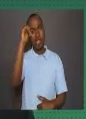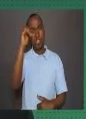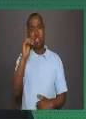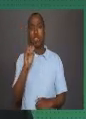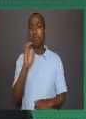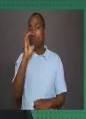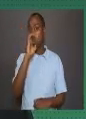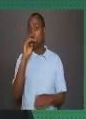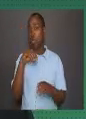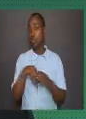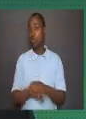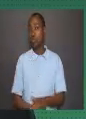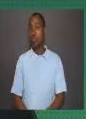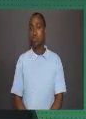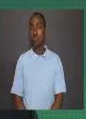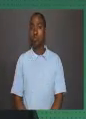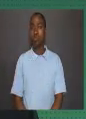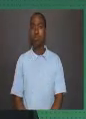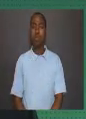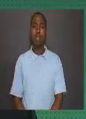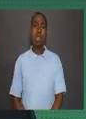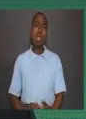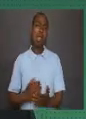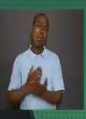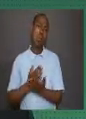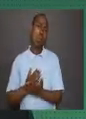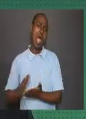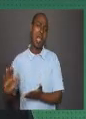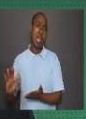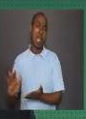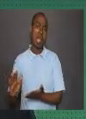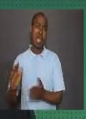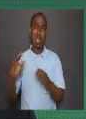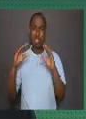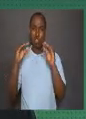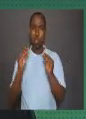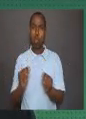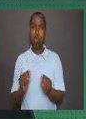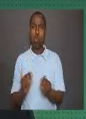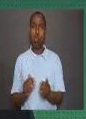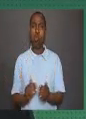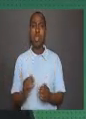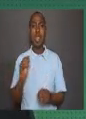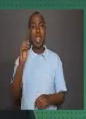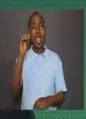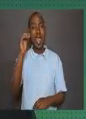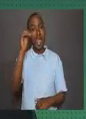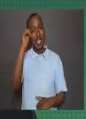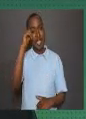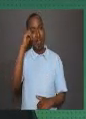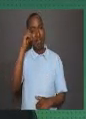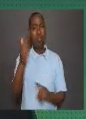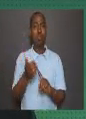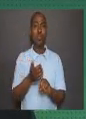Ethiopia is discrimination against people who are infected with